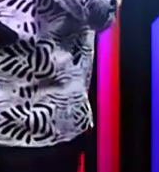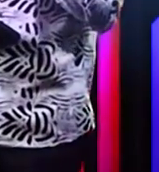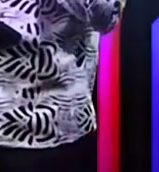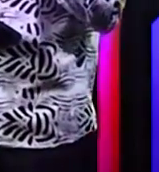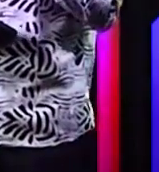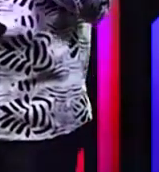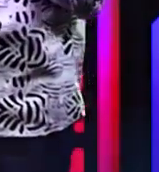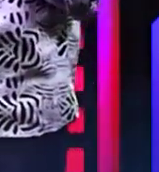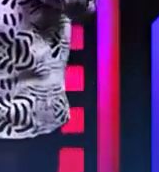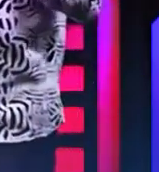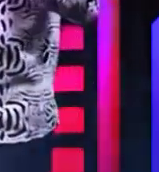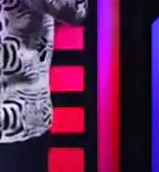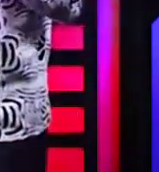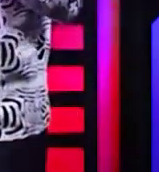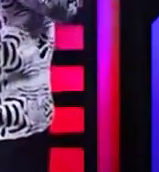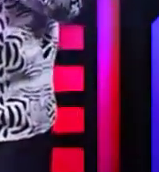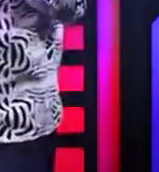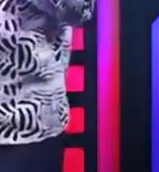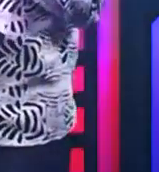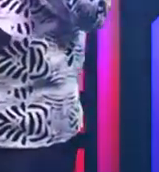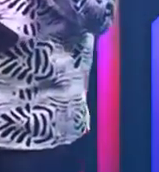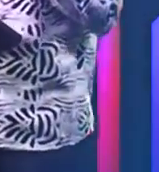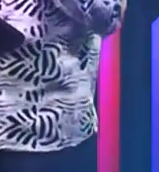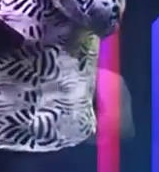We are not compatible. Yense yemfata yeho.